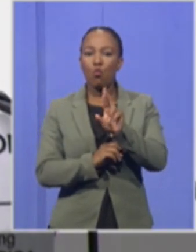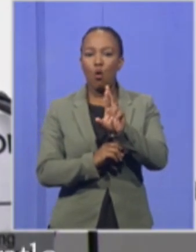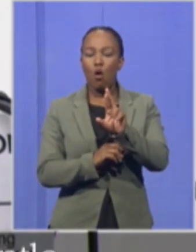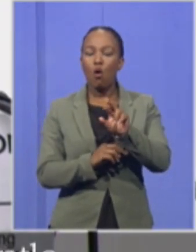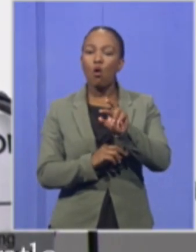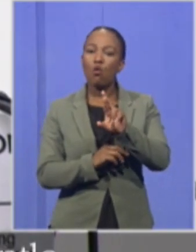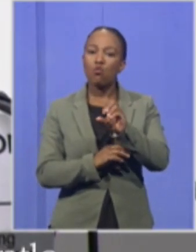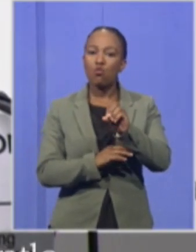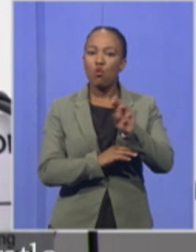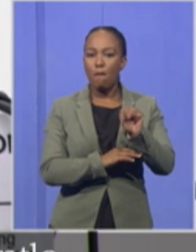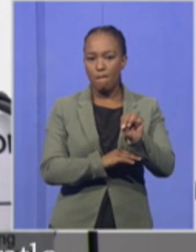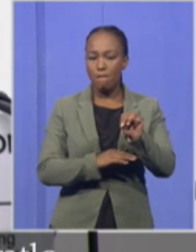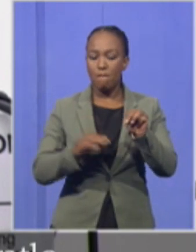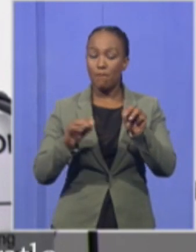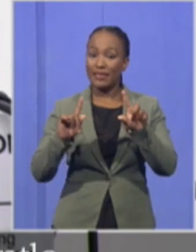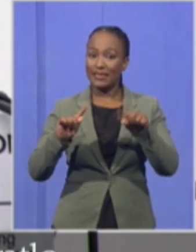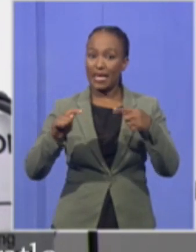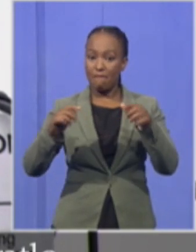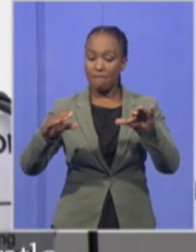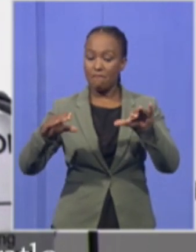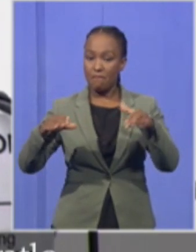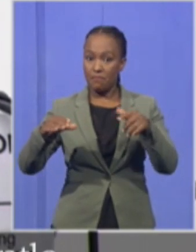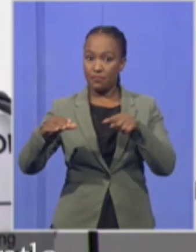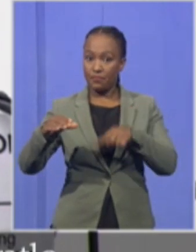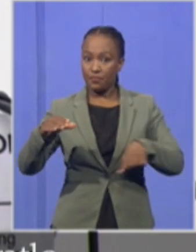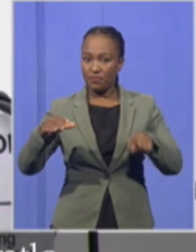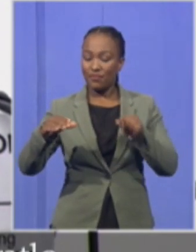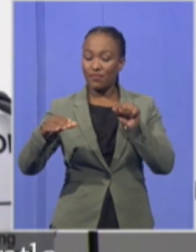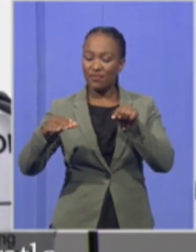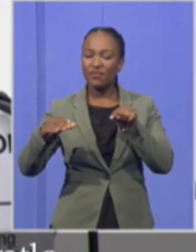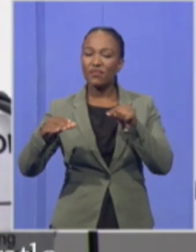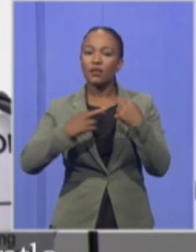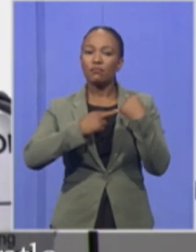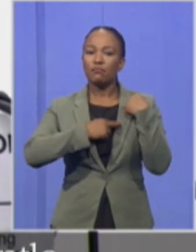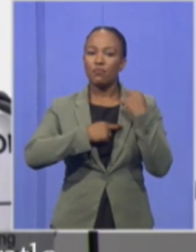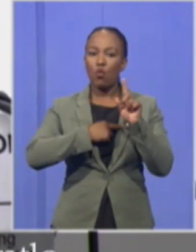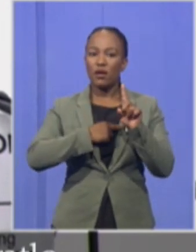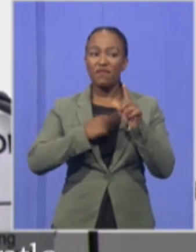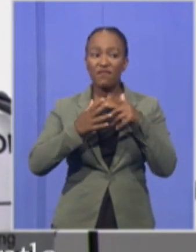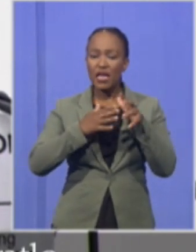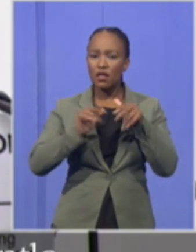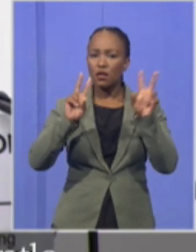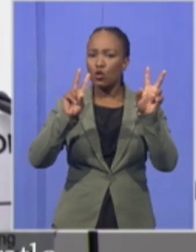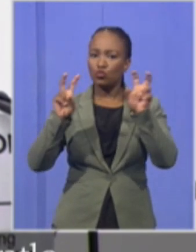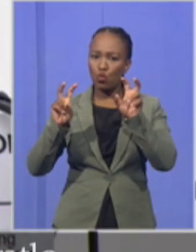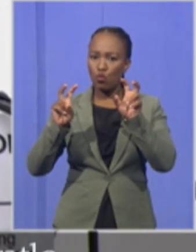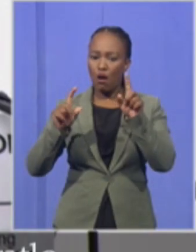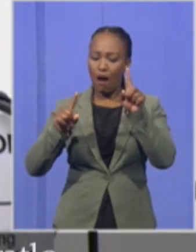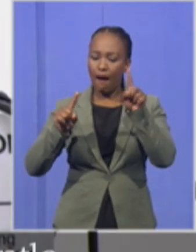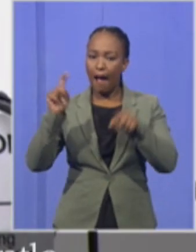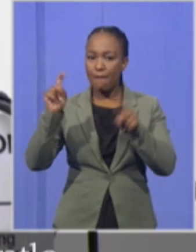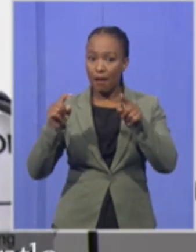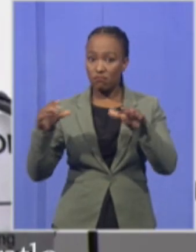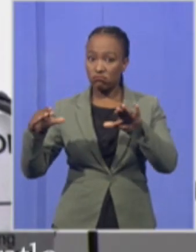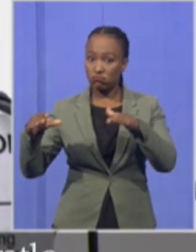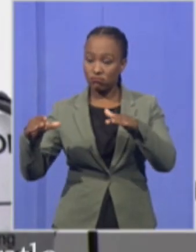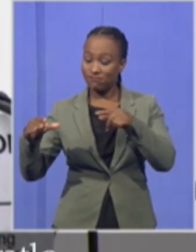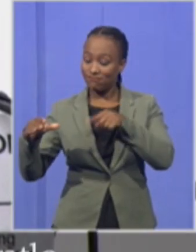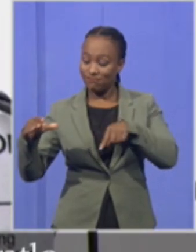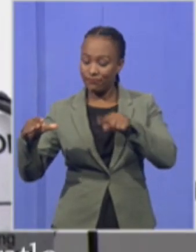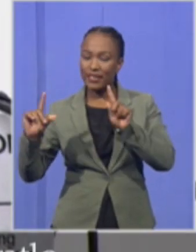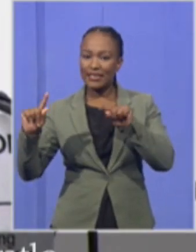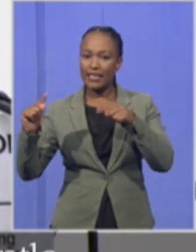have a team that is going to look at issues as they come day by day. The team is going to sit